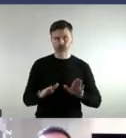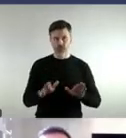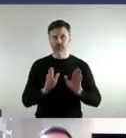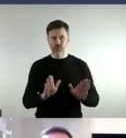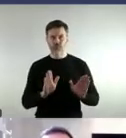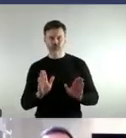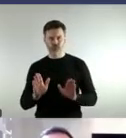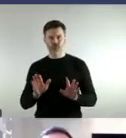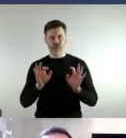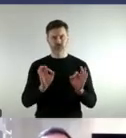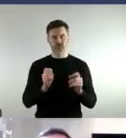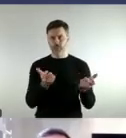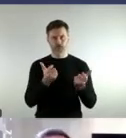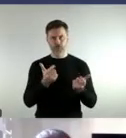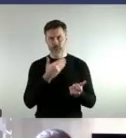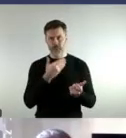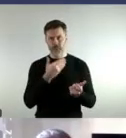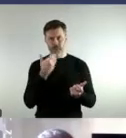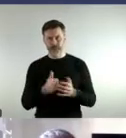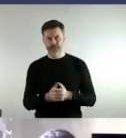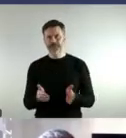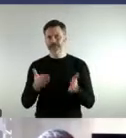have a relatively safe city.